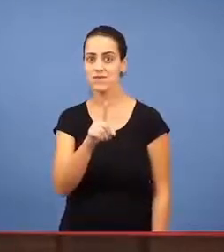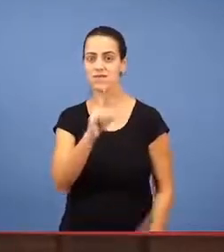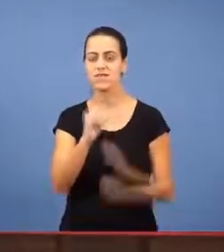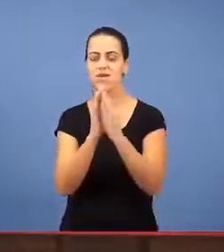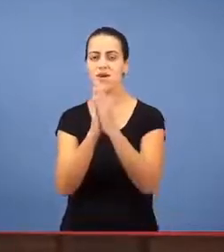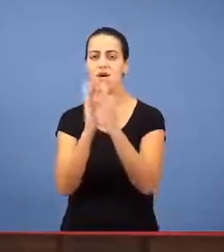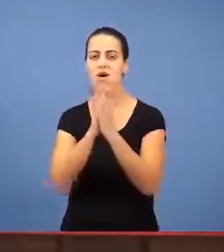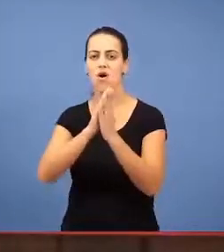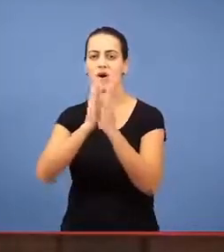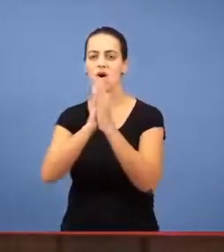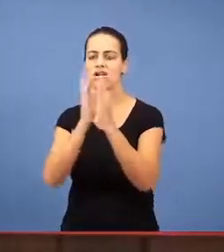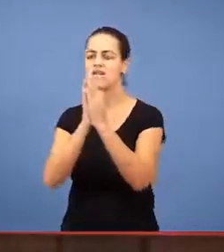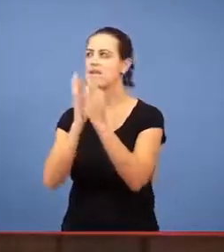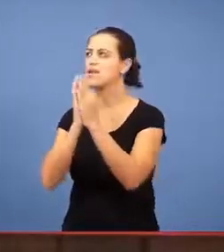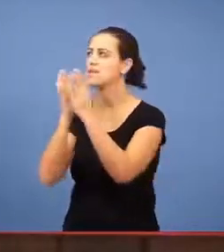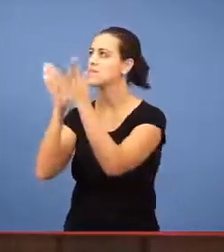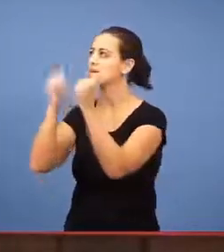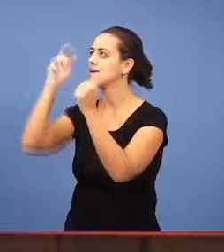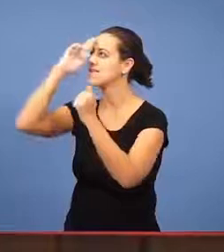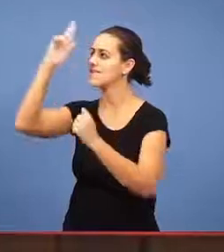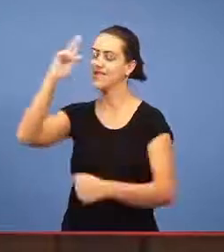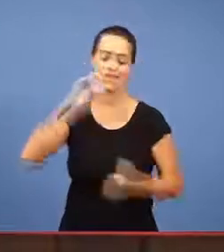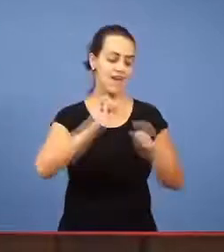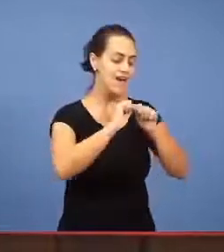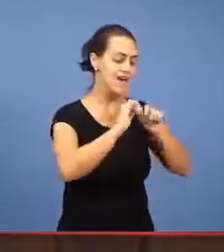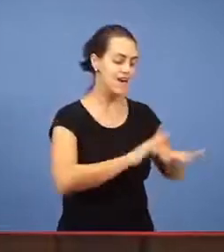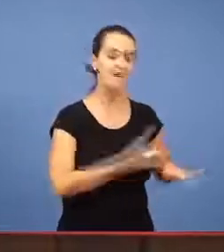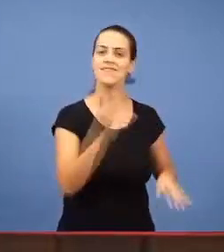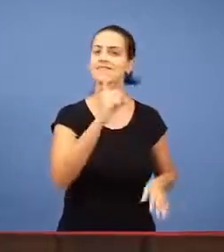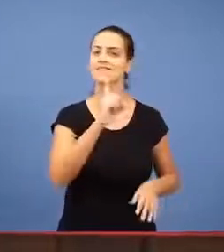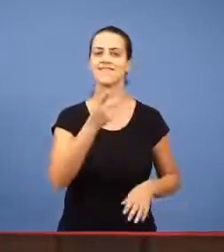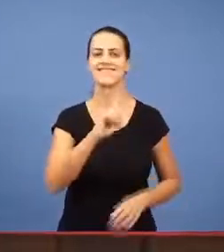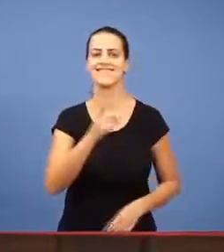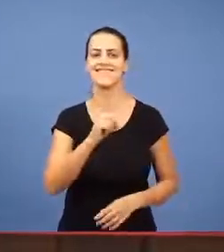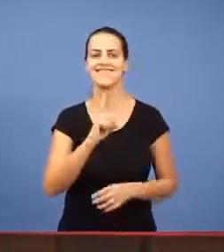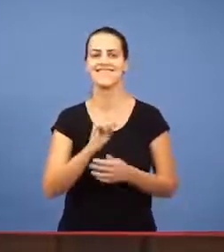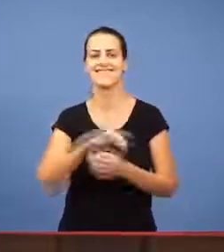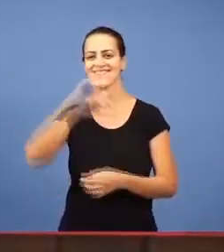God answers to the appeals of the Holy Spirit. So